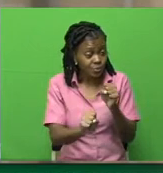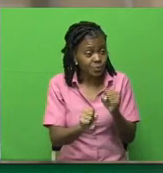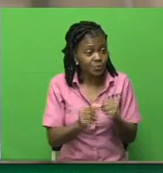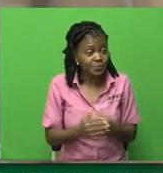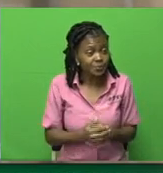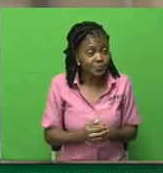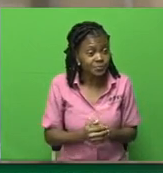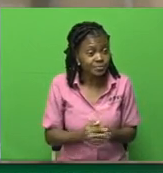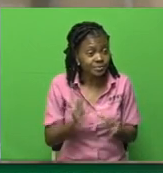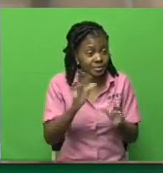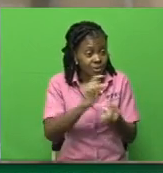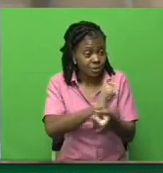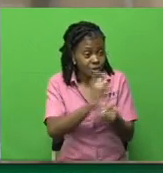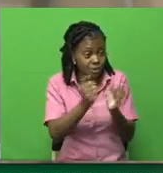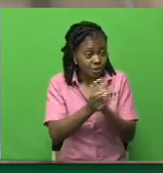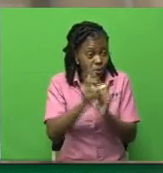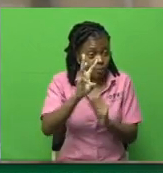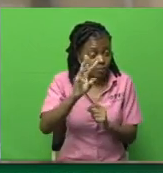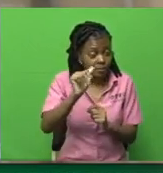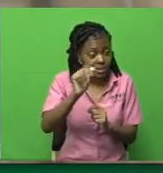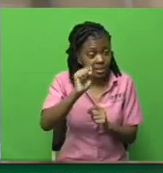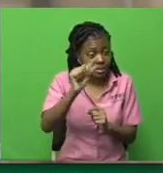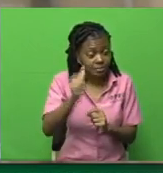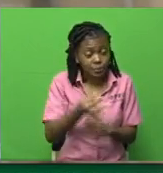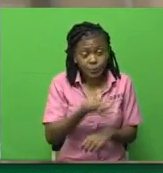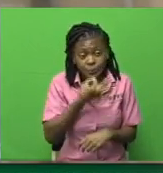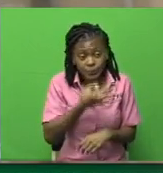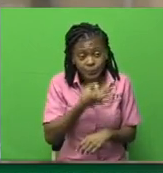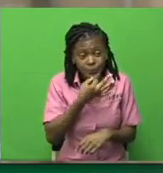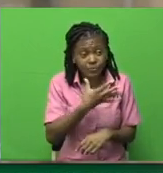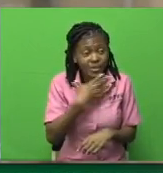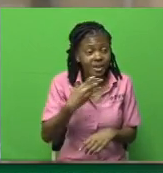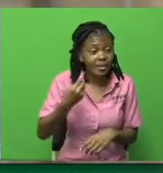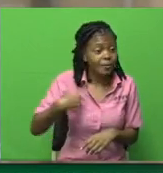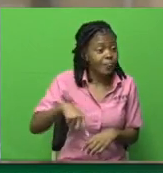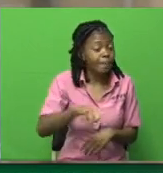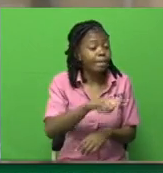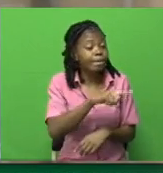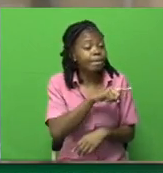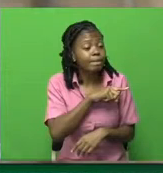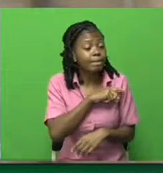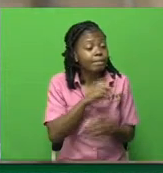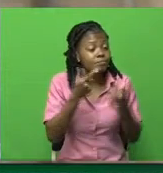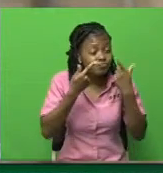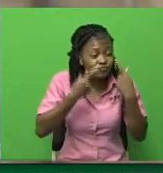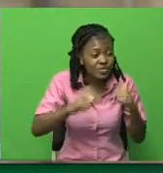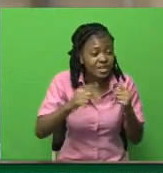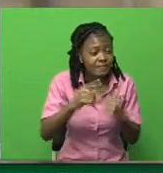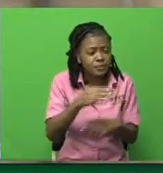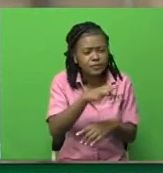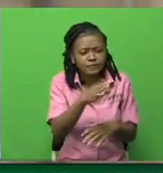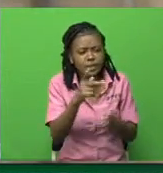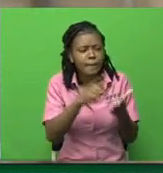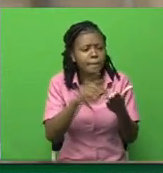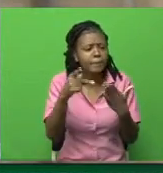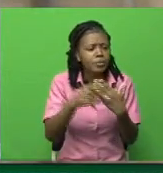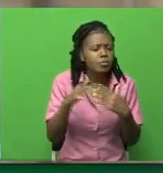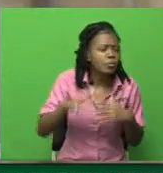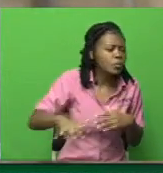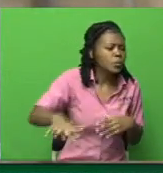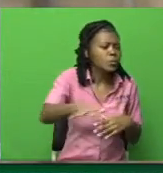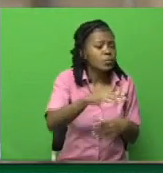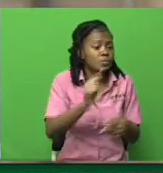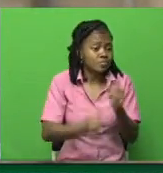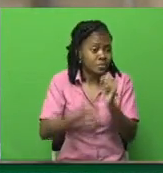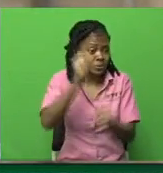of Wasa is on the way and we are pursuing a course of programs all across Trinidad and Tobago that